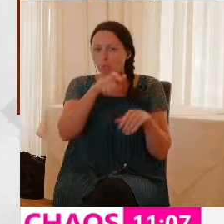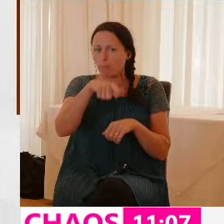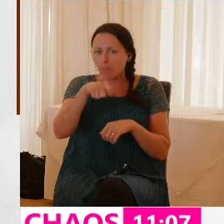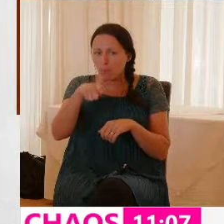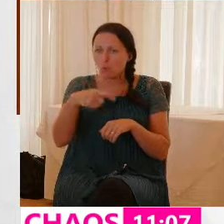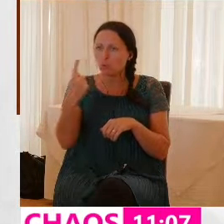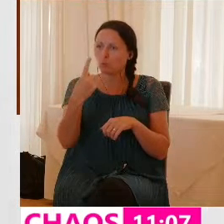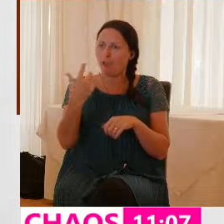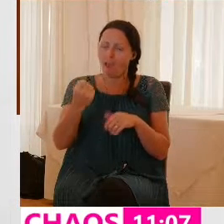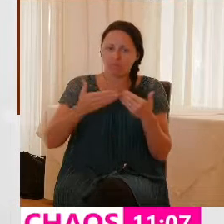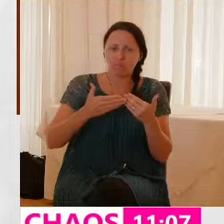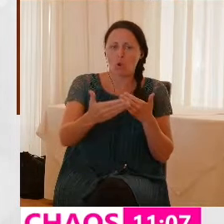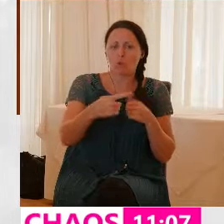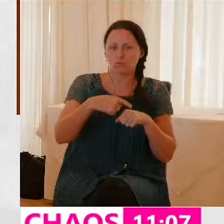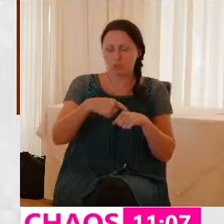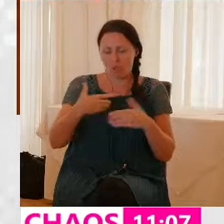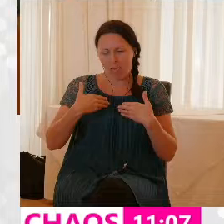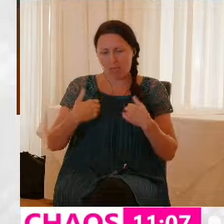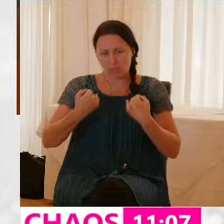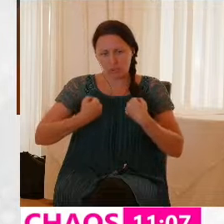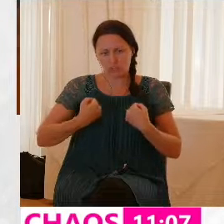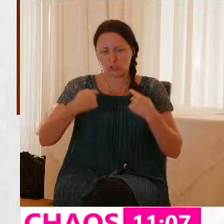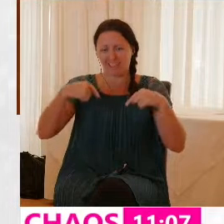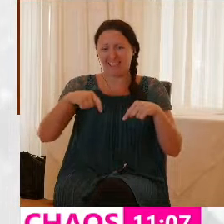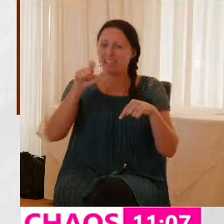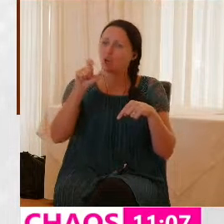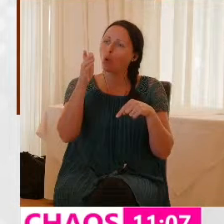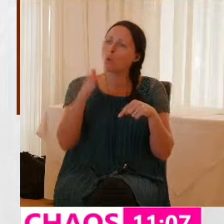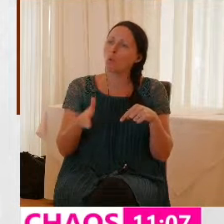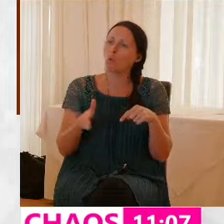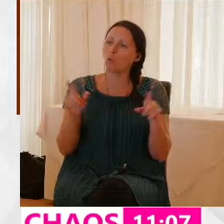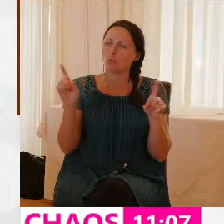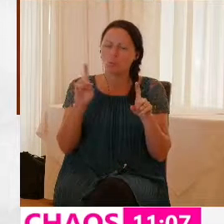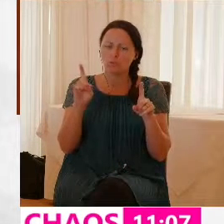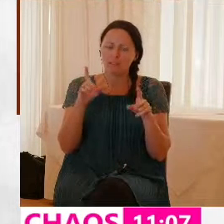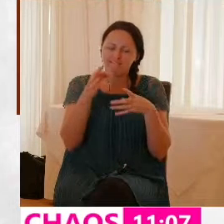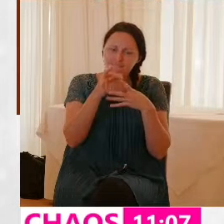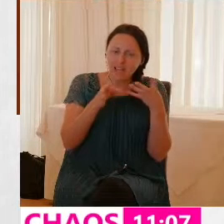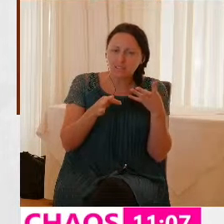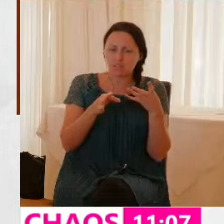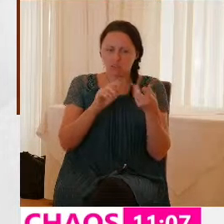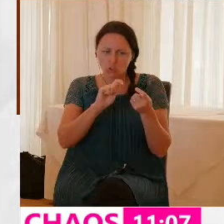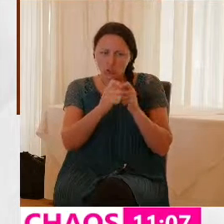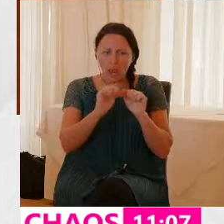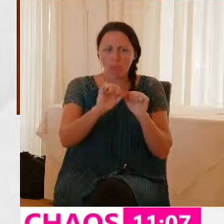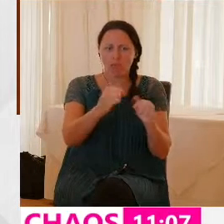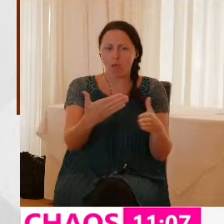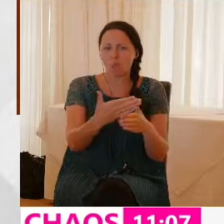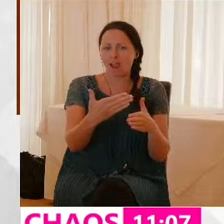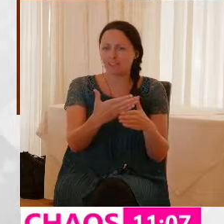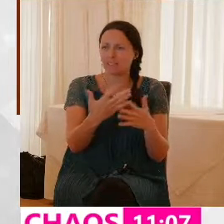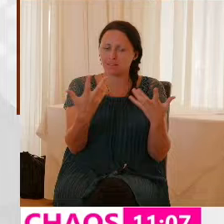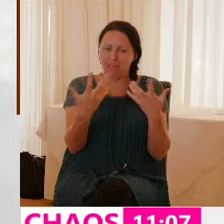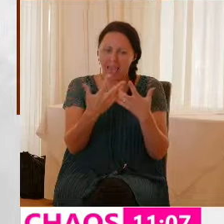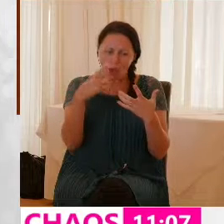health conditions in Cornwall? What are those conditions, factors, and how they come together, sit